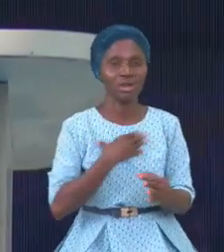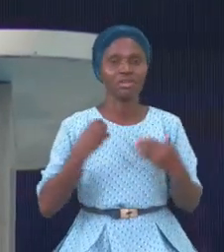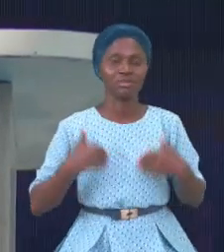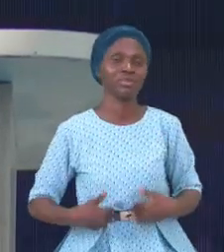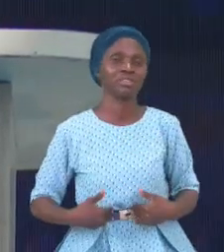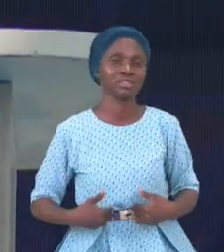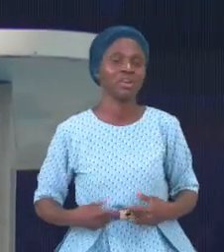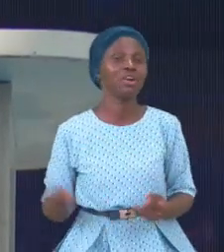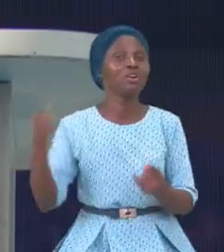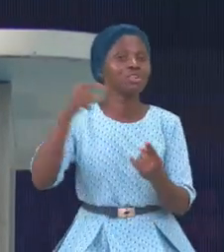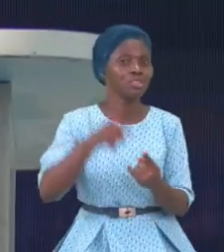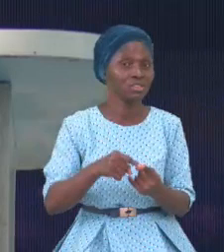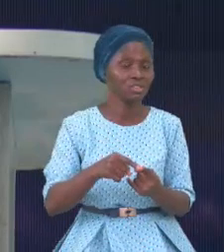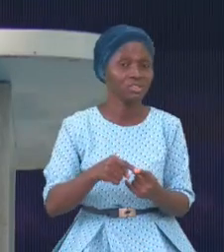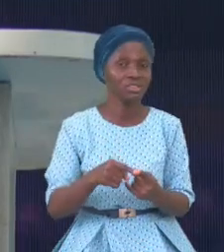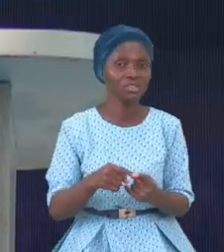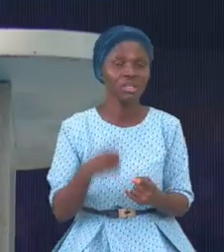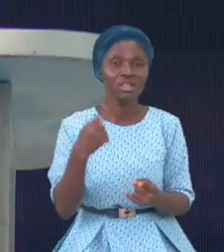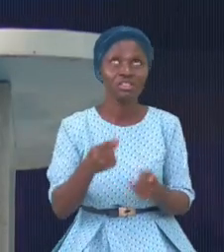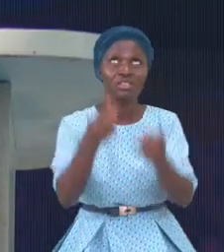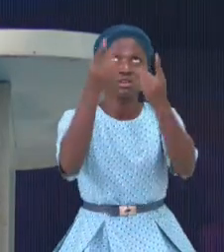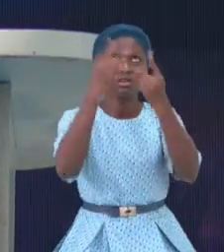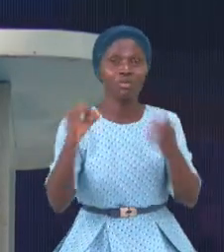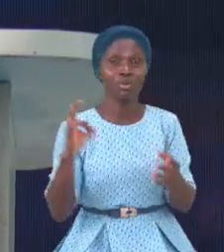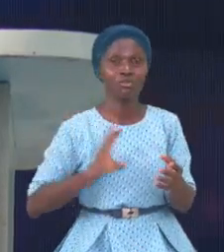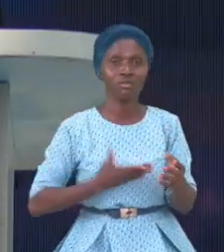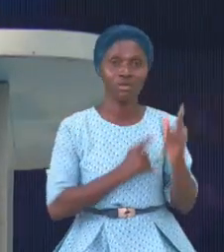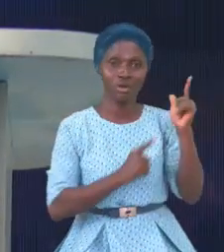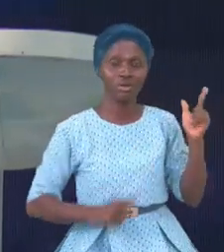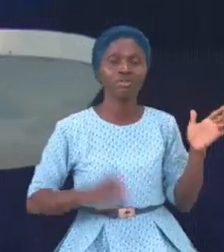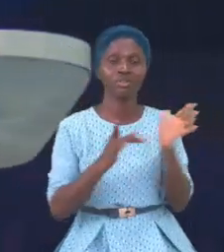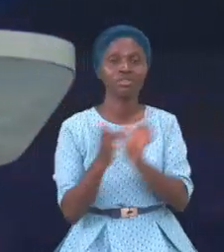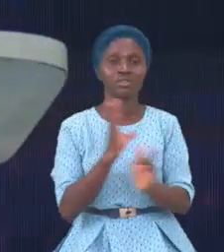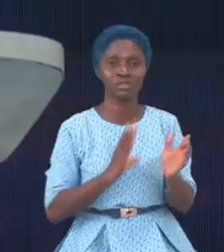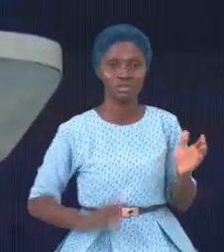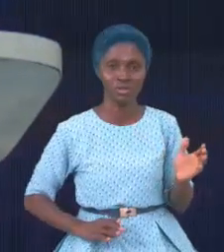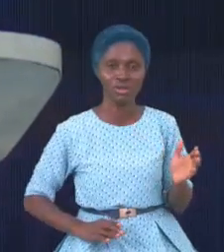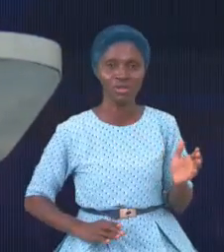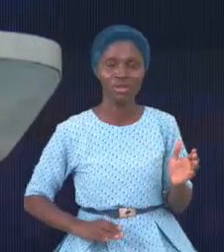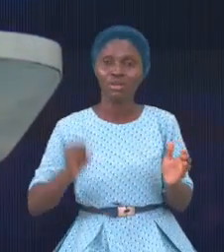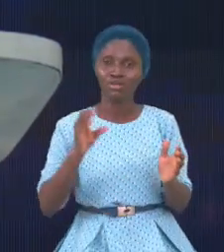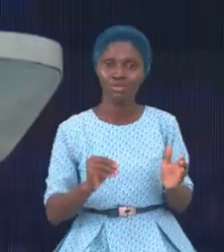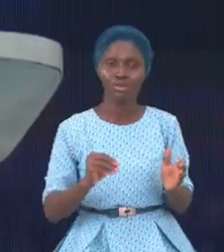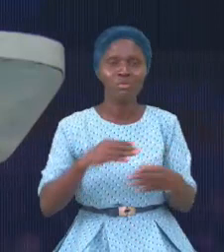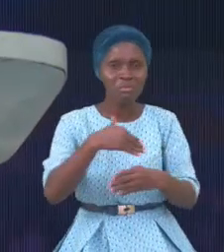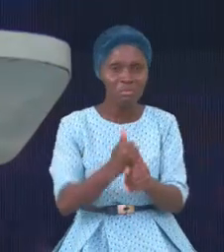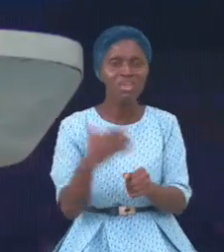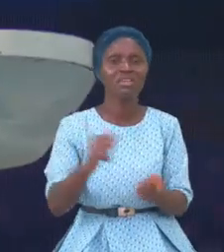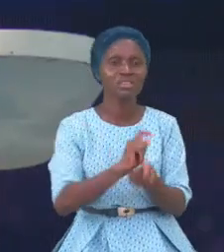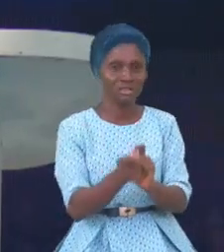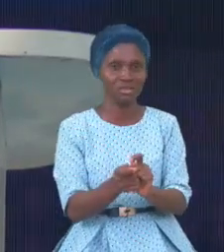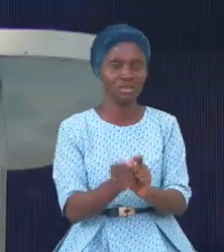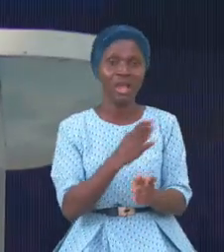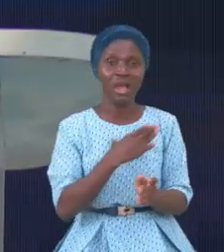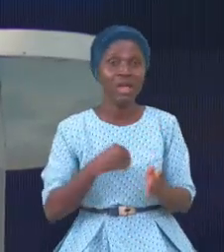until the coming of our Lord Jesus Christ." So make a change and let your spirit